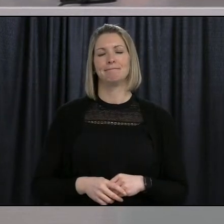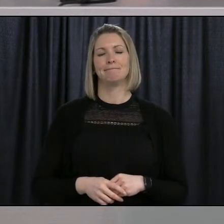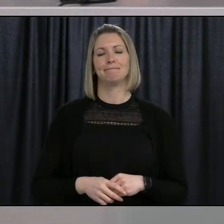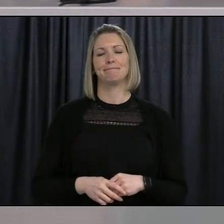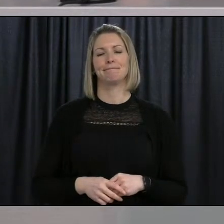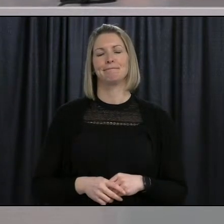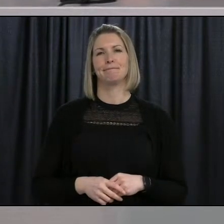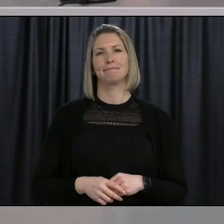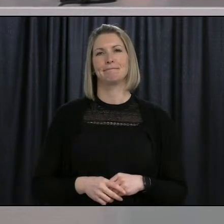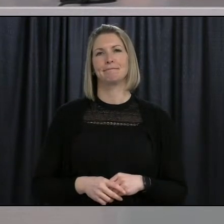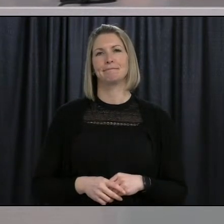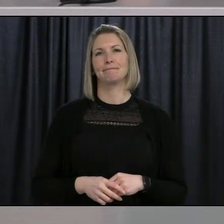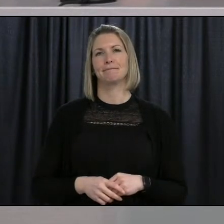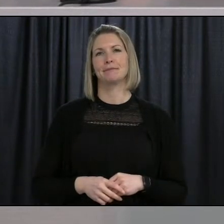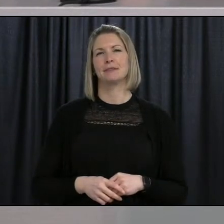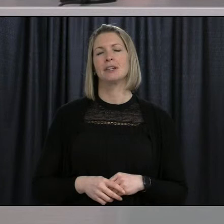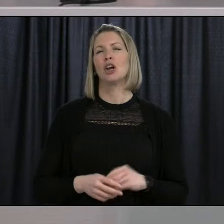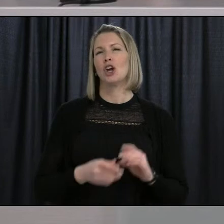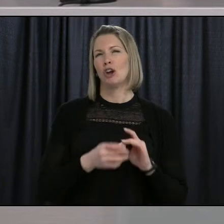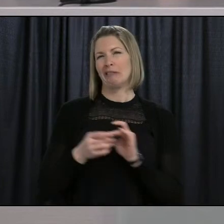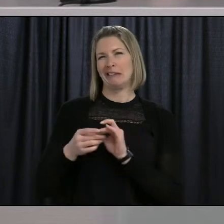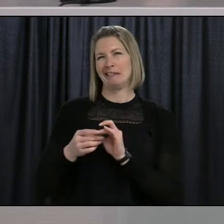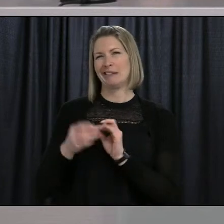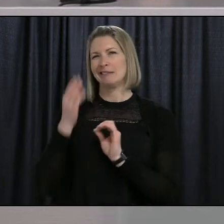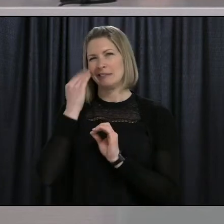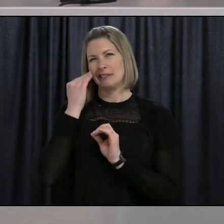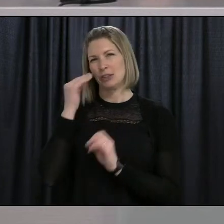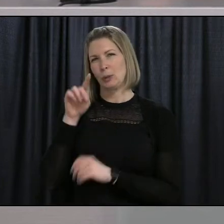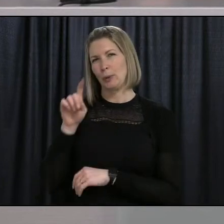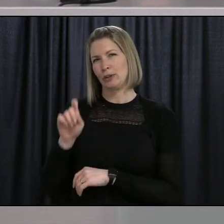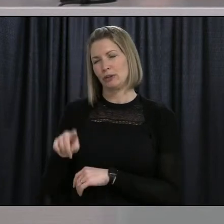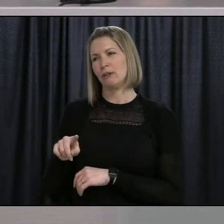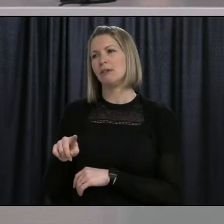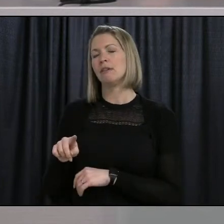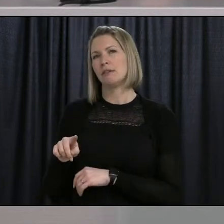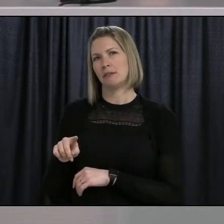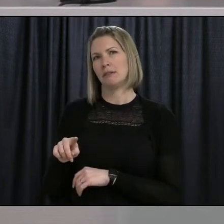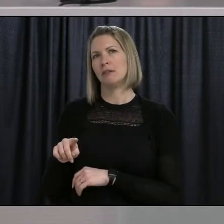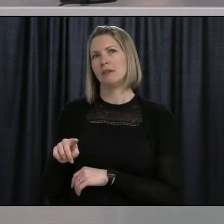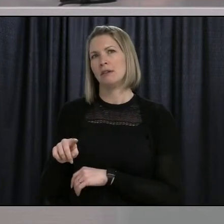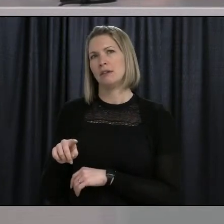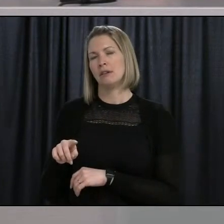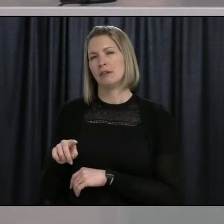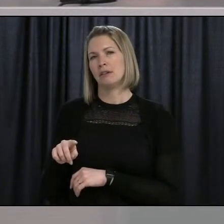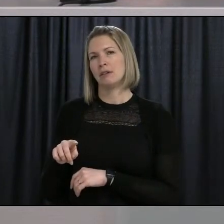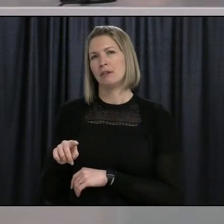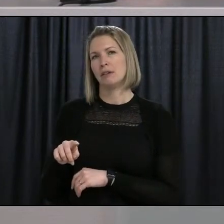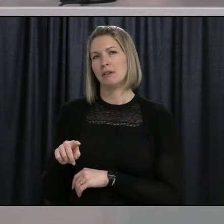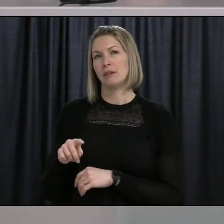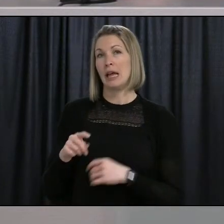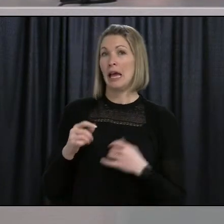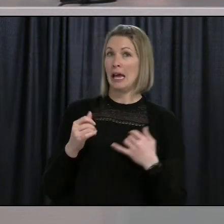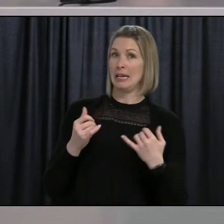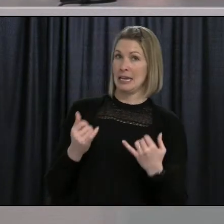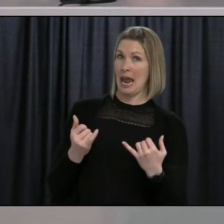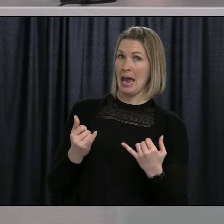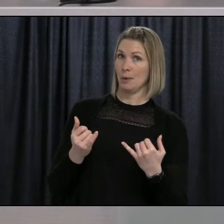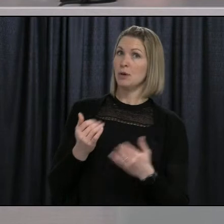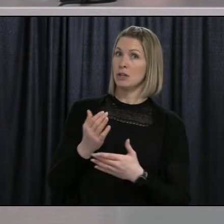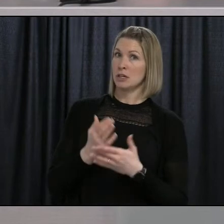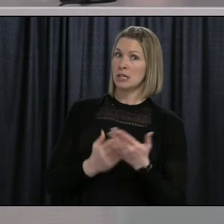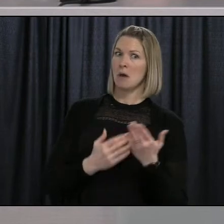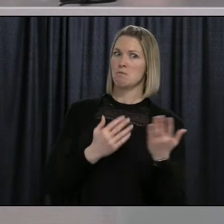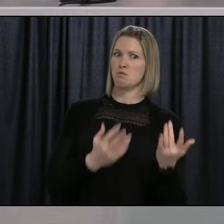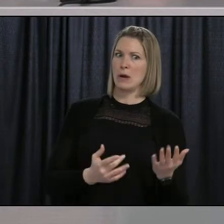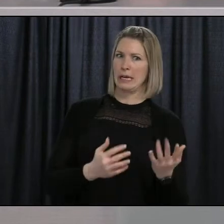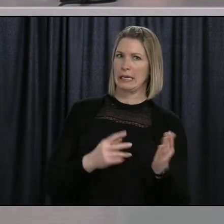a bit further to Peter's question that he just asked. For those that are currently awaiting that second dose, so they've had their first